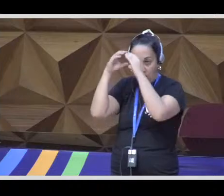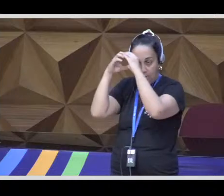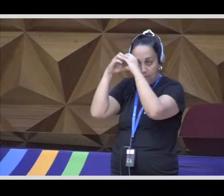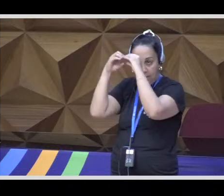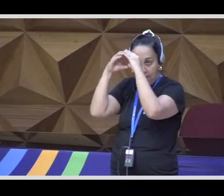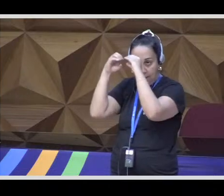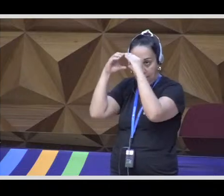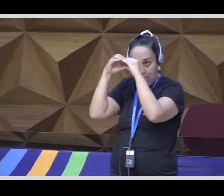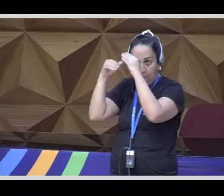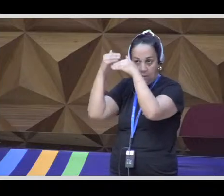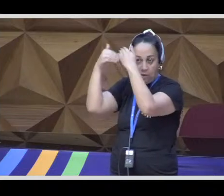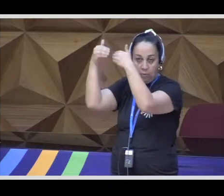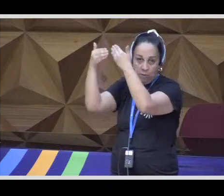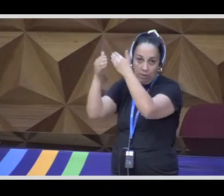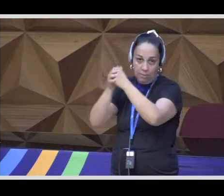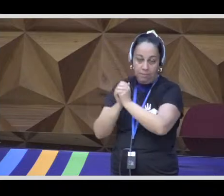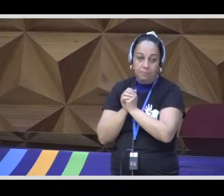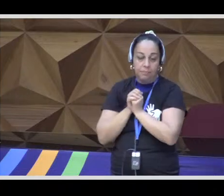at is called